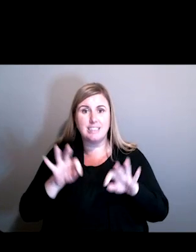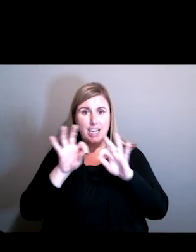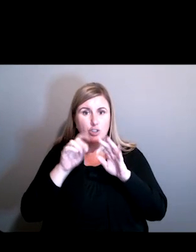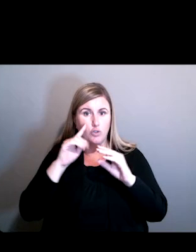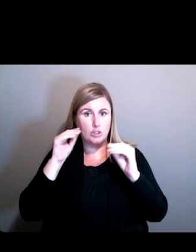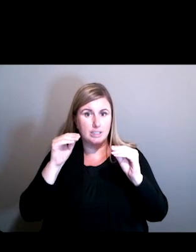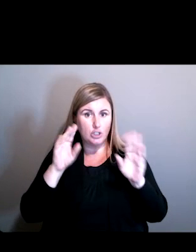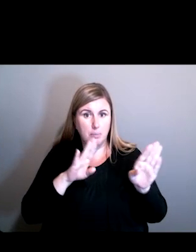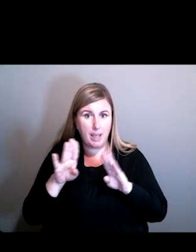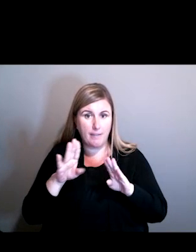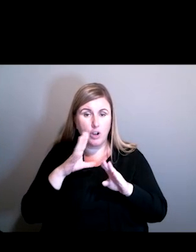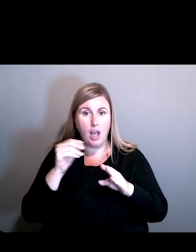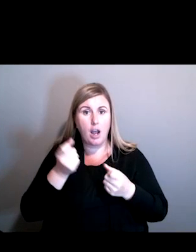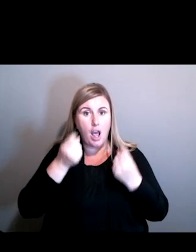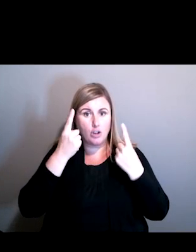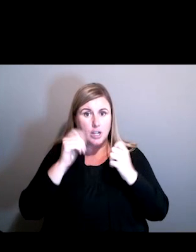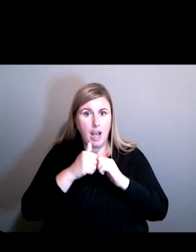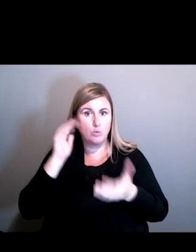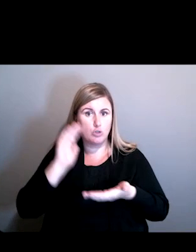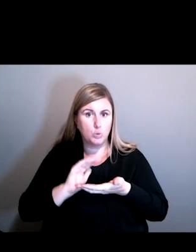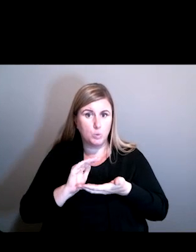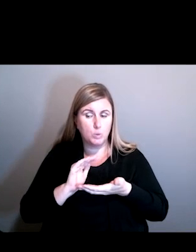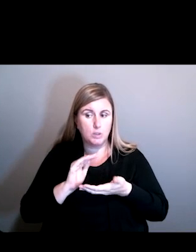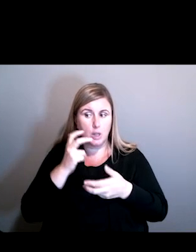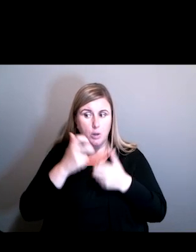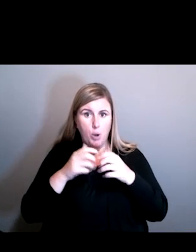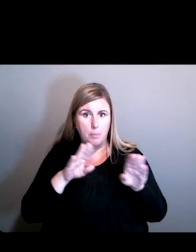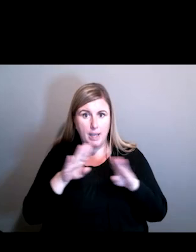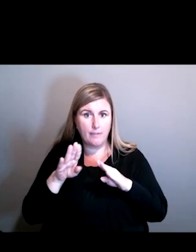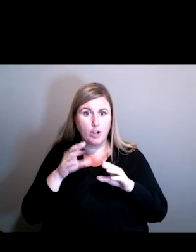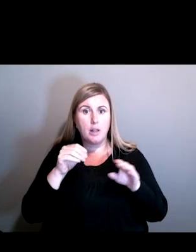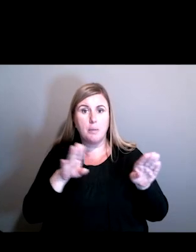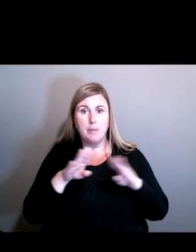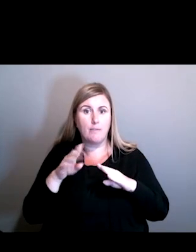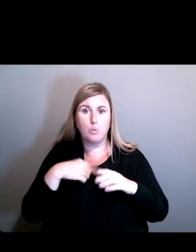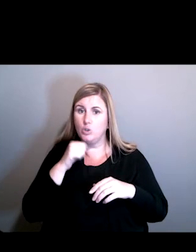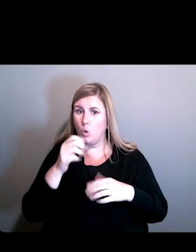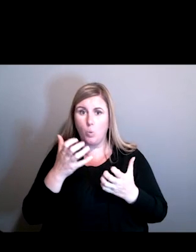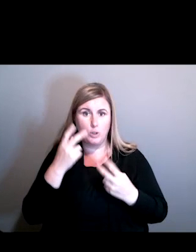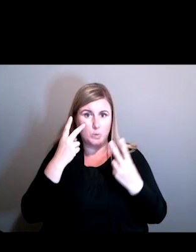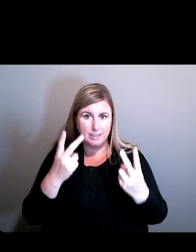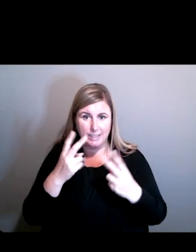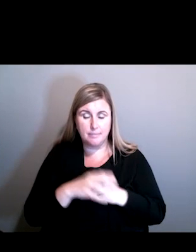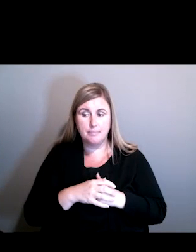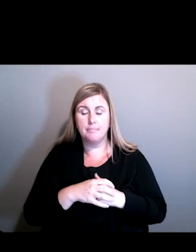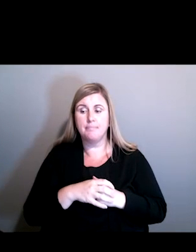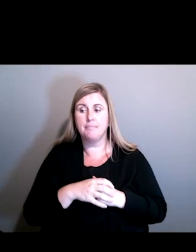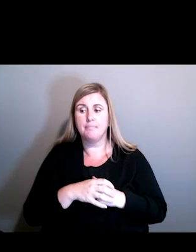it is essential for teaching behavior and understanding how to reduce the problem behavior and the behavior that we don't want to